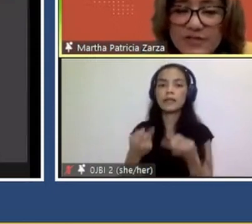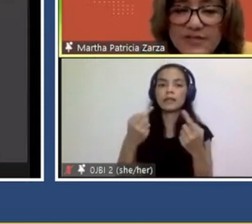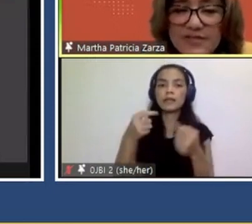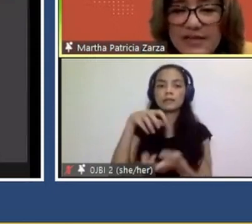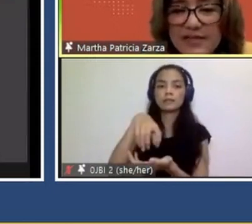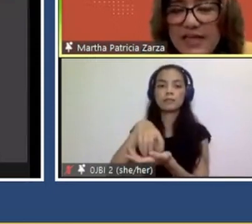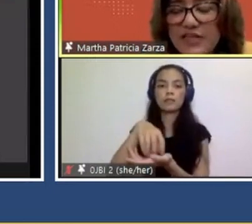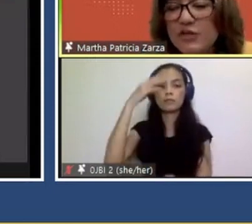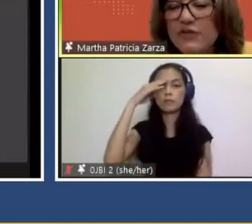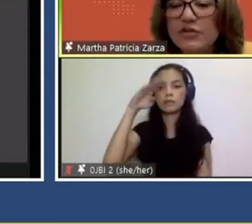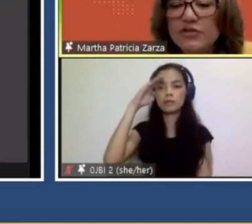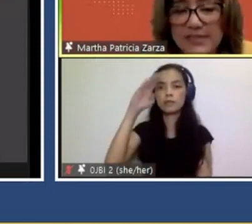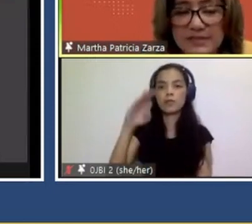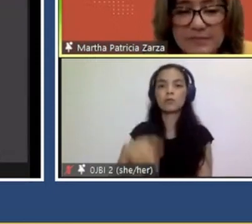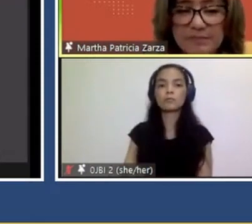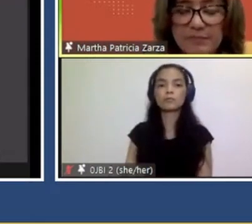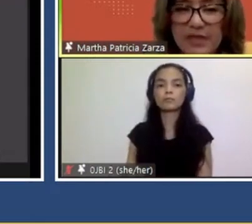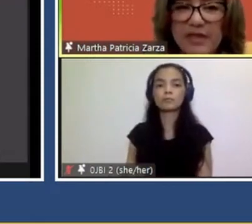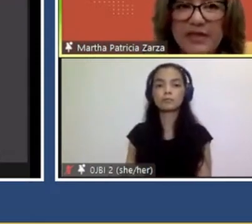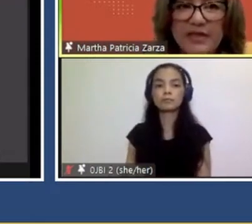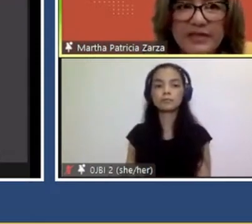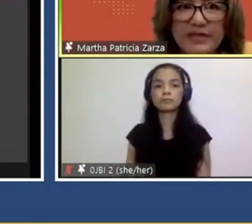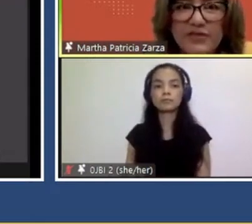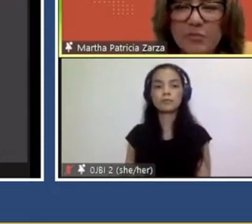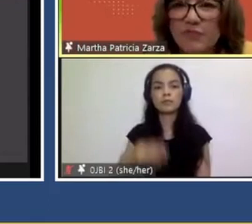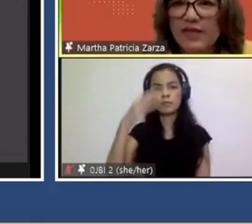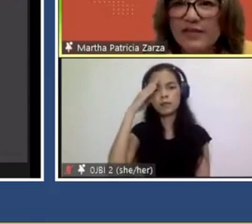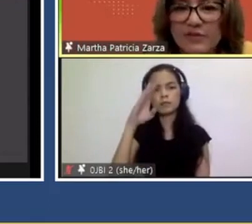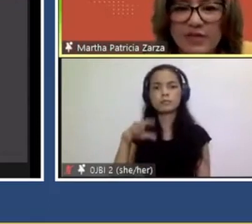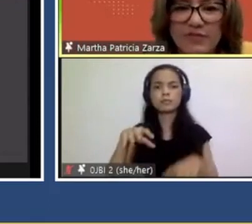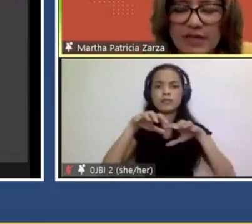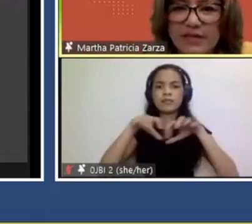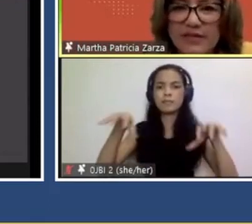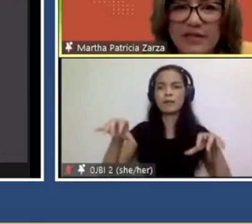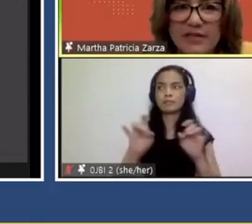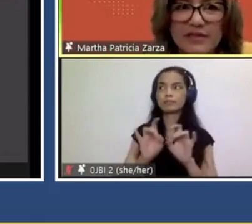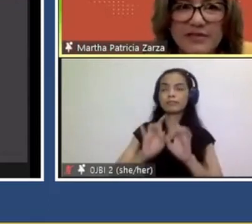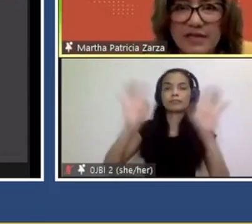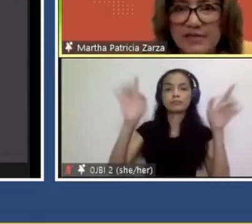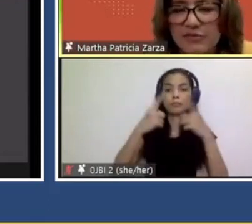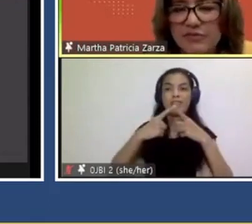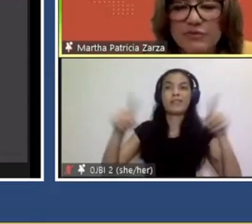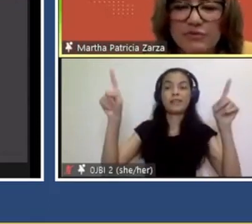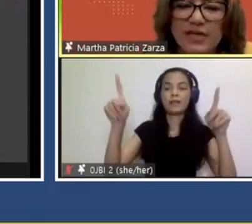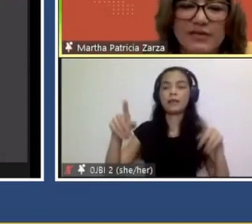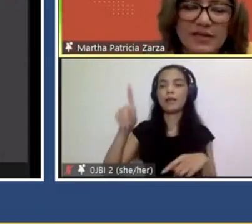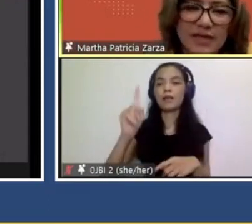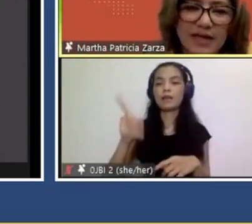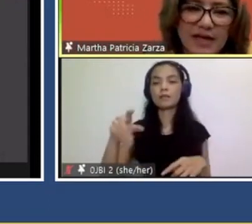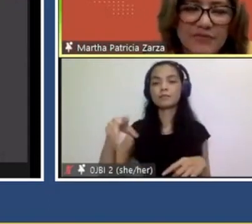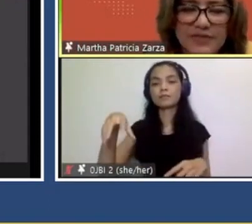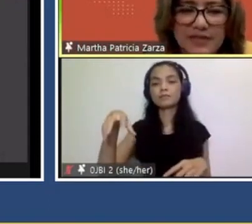Mexico is a nation of contrasts. Some of them you can find it in the sites. No? You